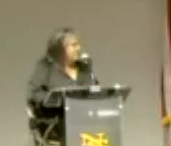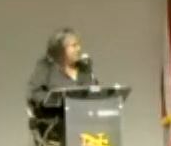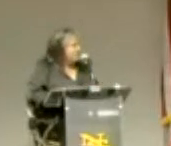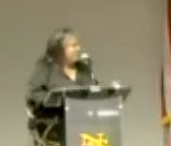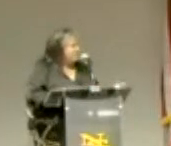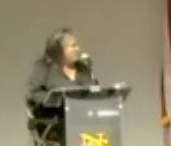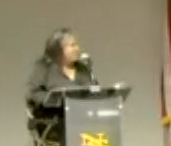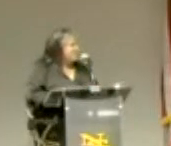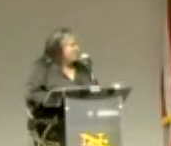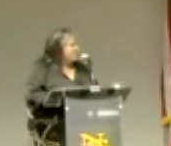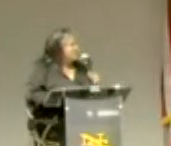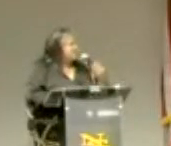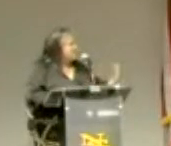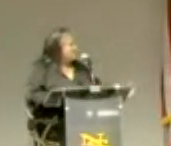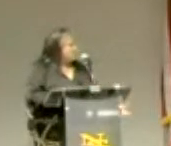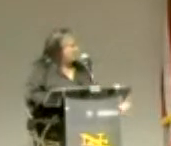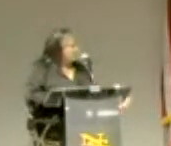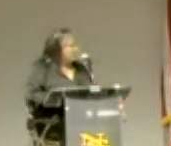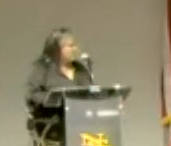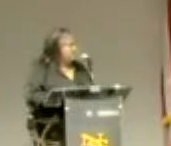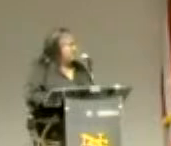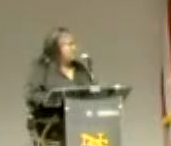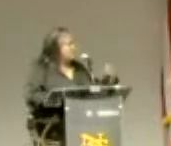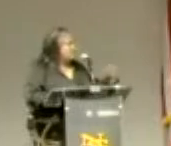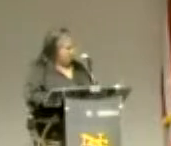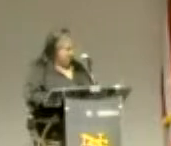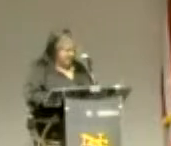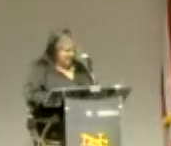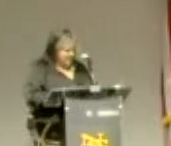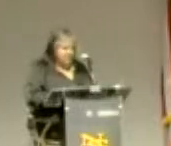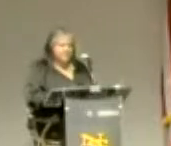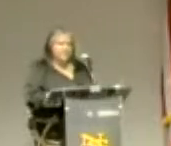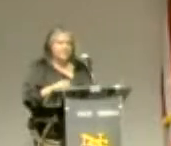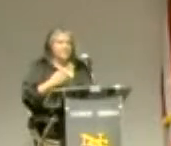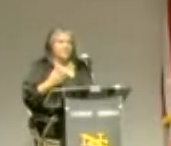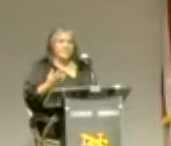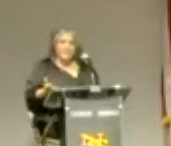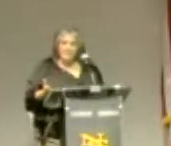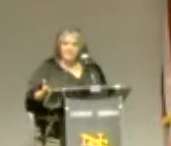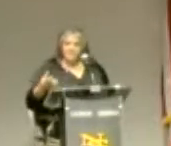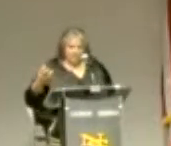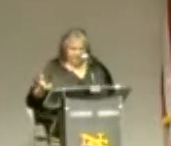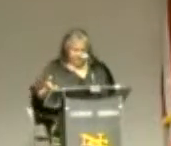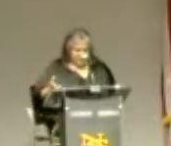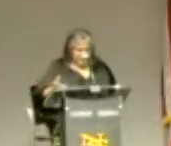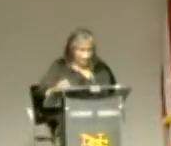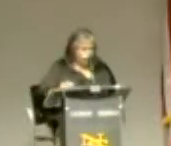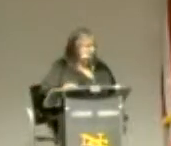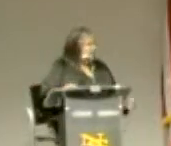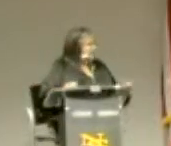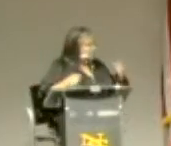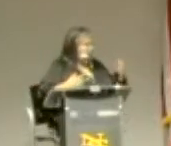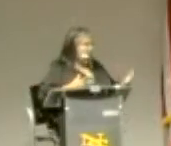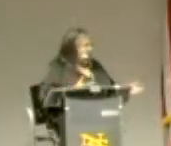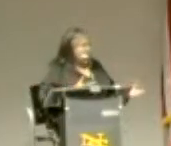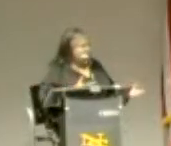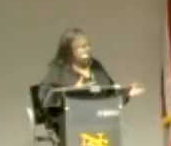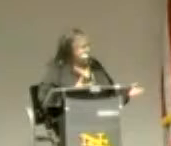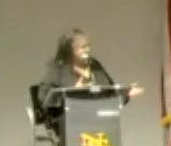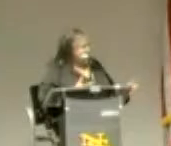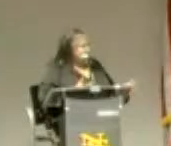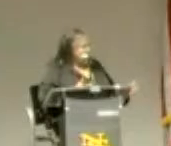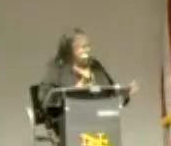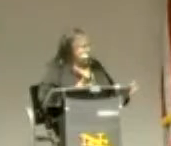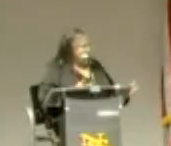the representatives to share a little bit about themselves, their organization, their needs, their visions. Make a